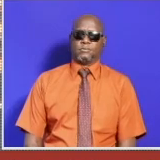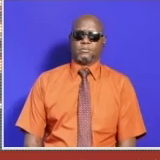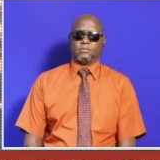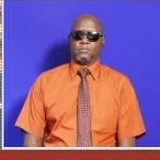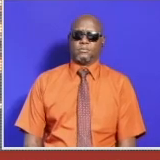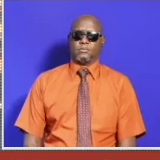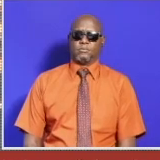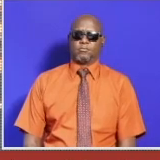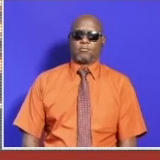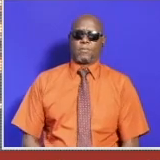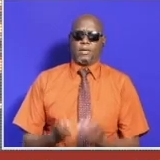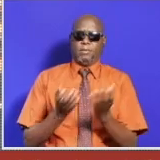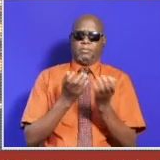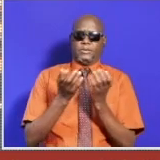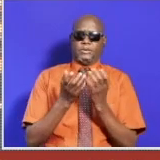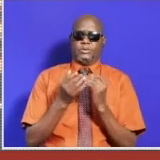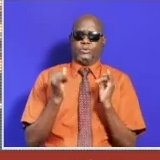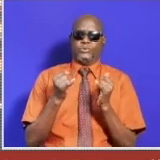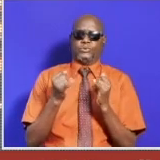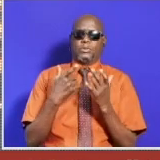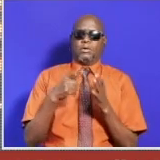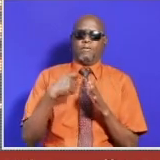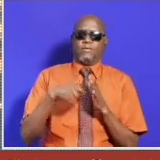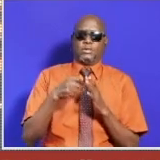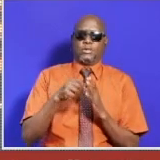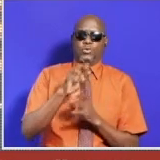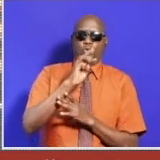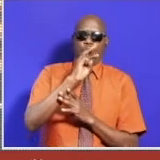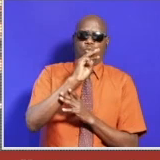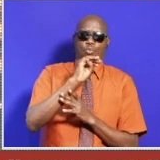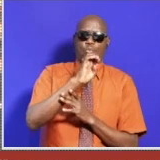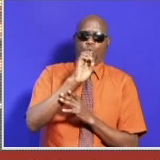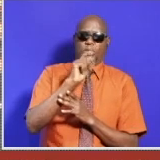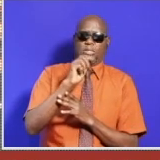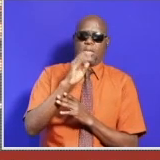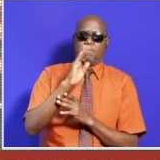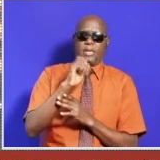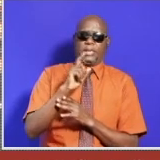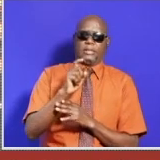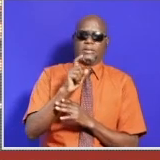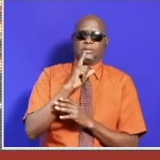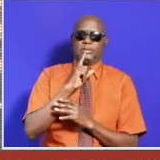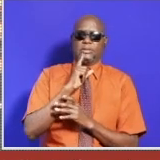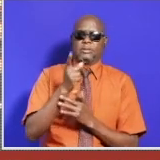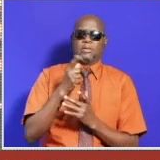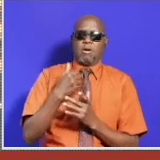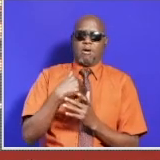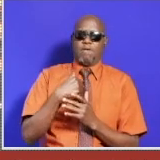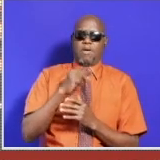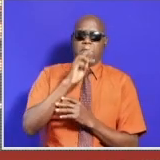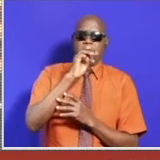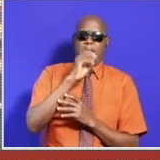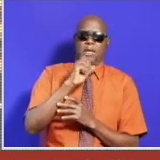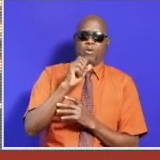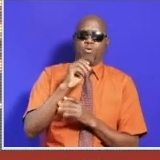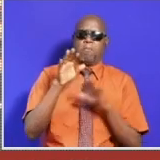Continued business news now. Breakfast cereal manufacturer Weetabix East Africa has announced that it is gunning for the millennial market in Kenya with an expansion in